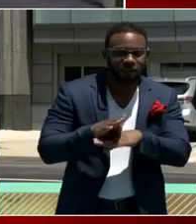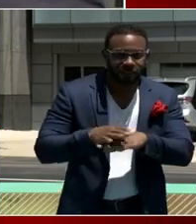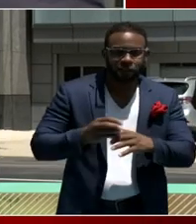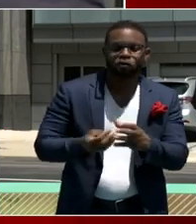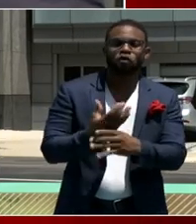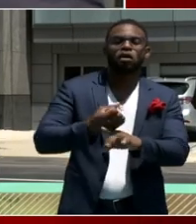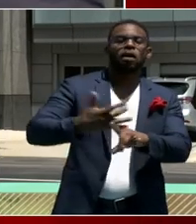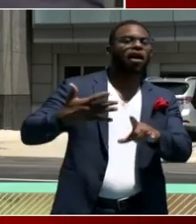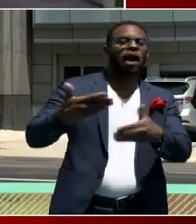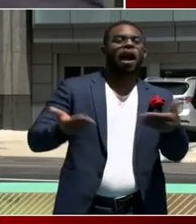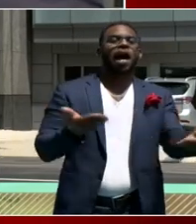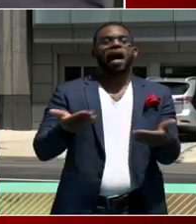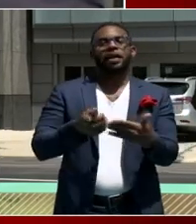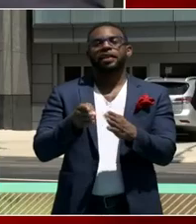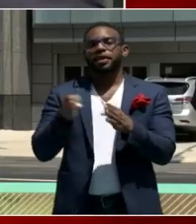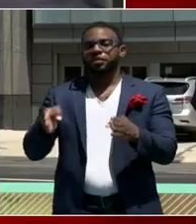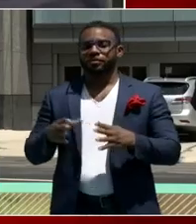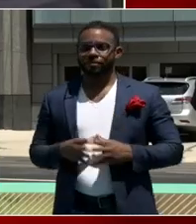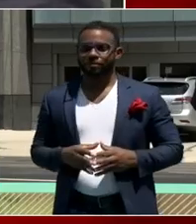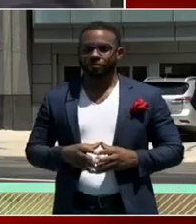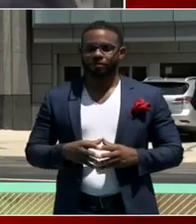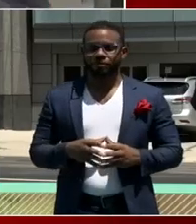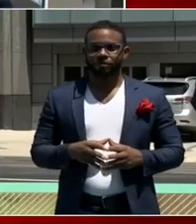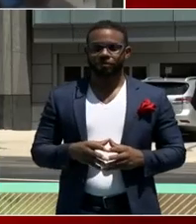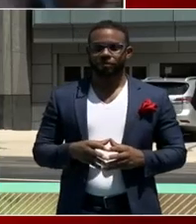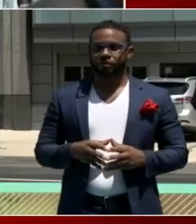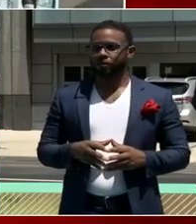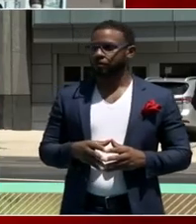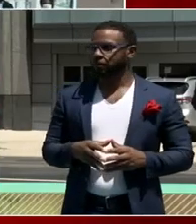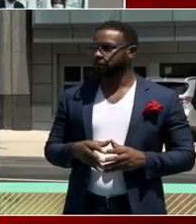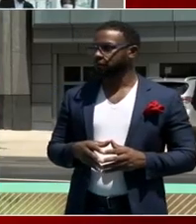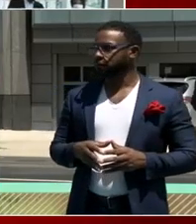business, grow it, and hire their neighbors.